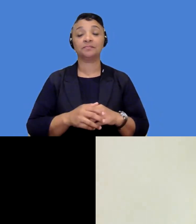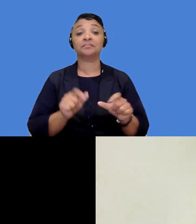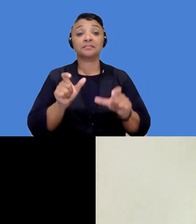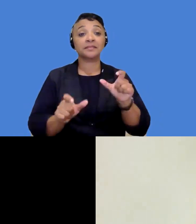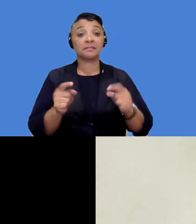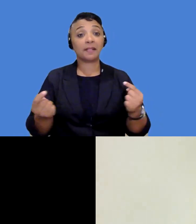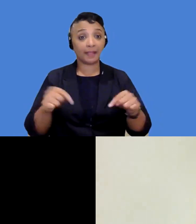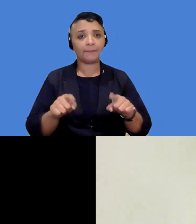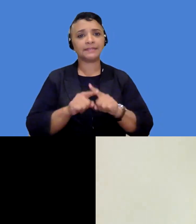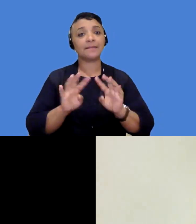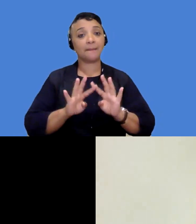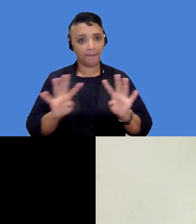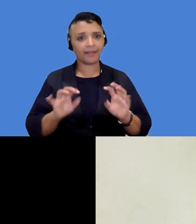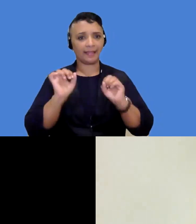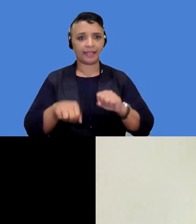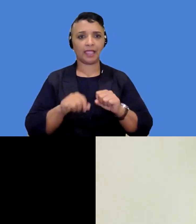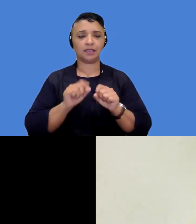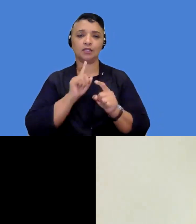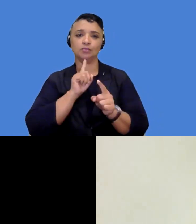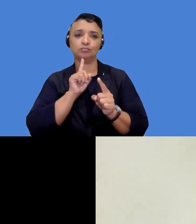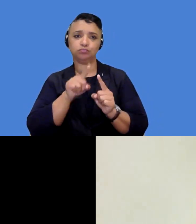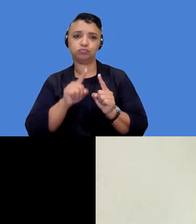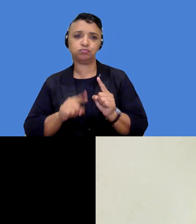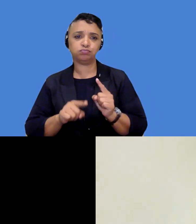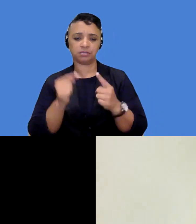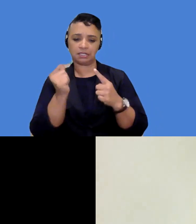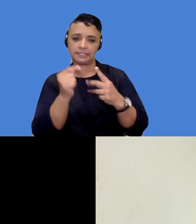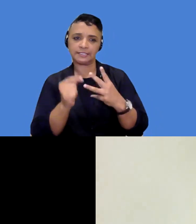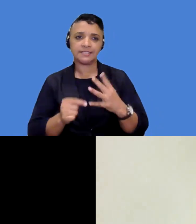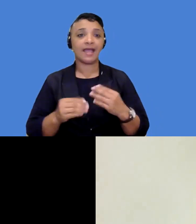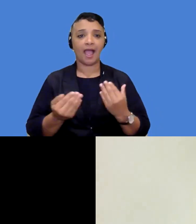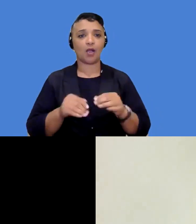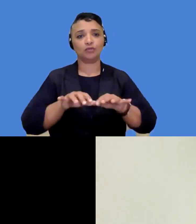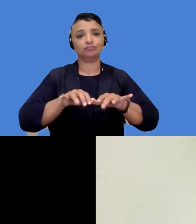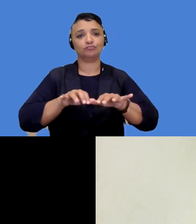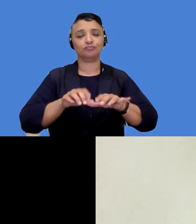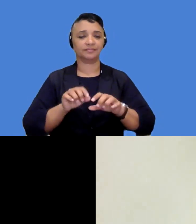our panelists to respond to using the Zoom platform.